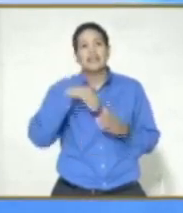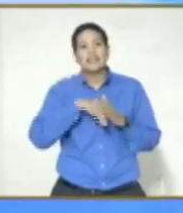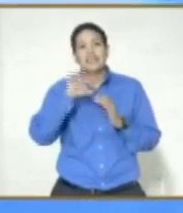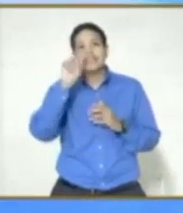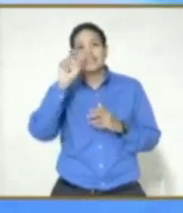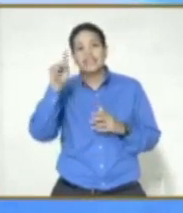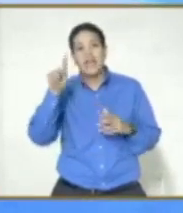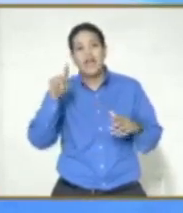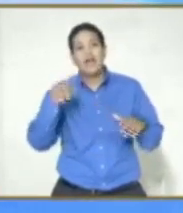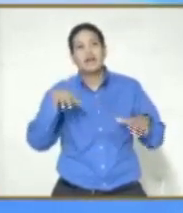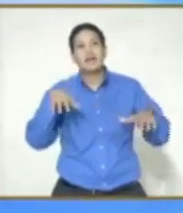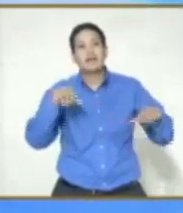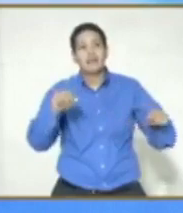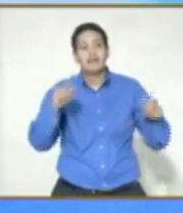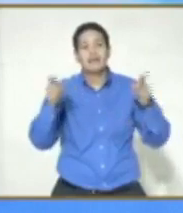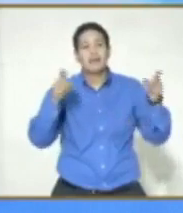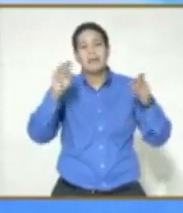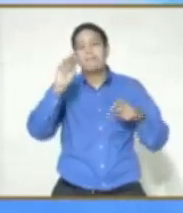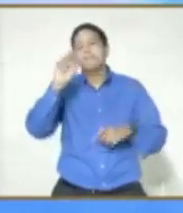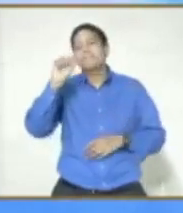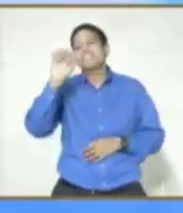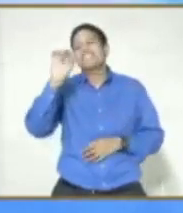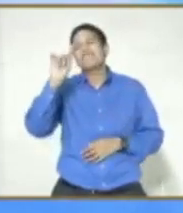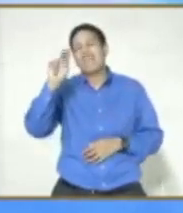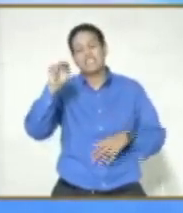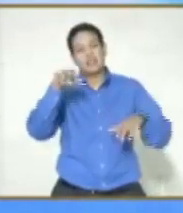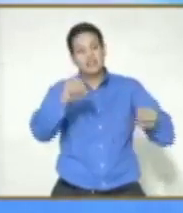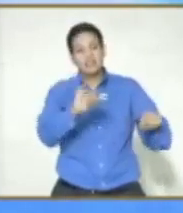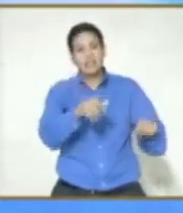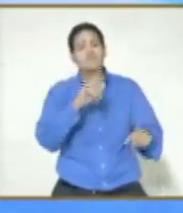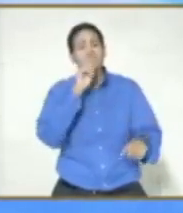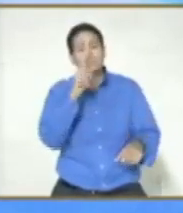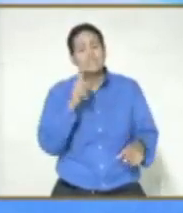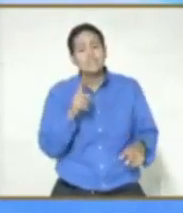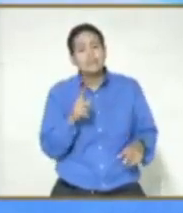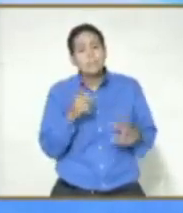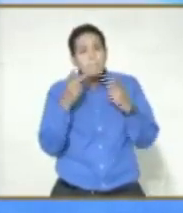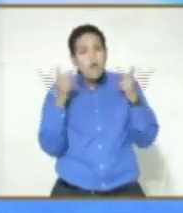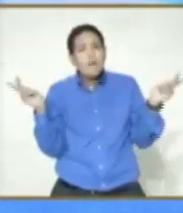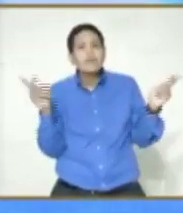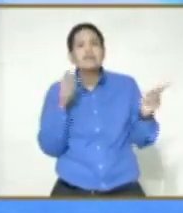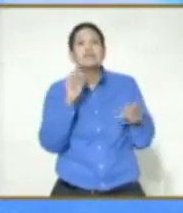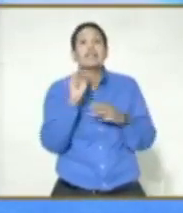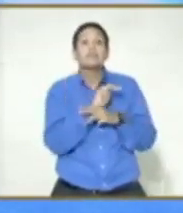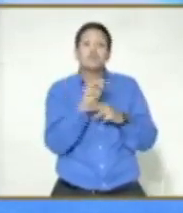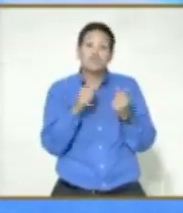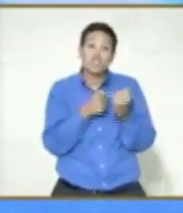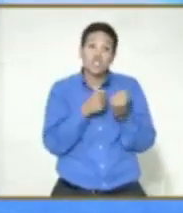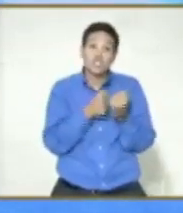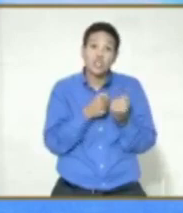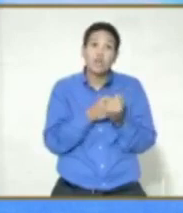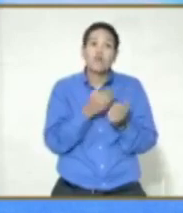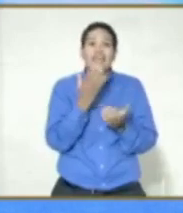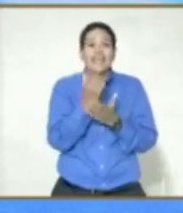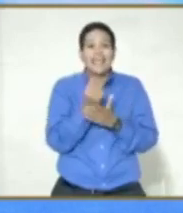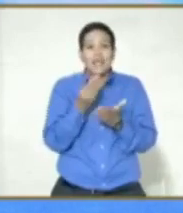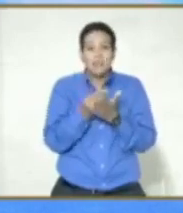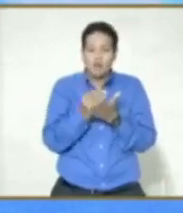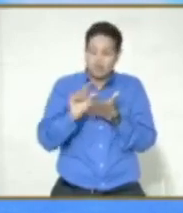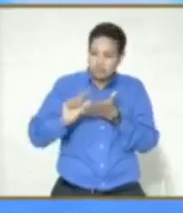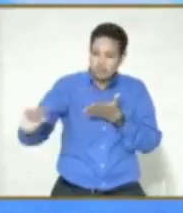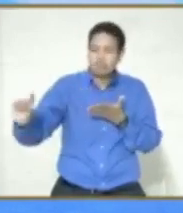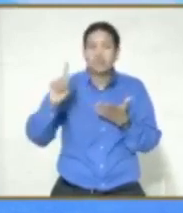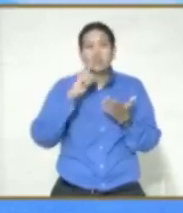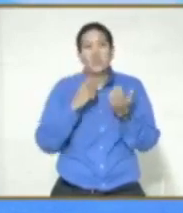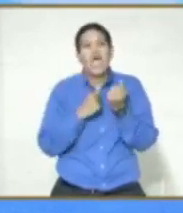by Mrs. Freckleton. The ministry supports Candle in the Dark on a monthly basis. They get a subvention, which helps to